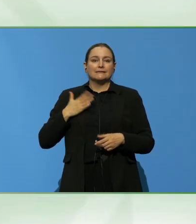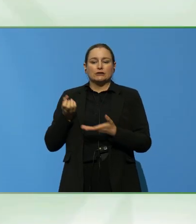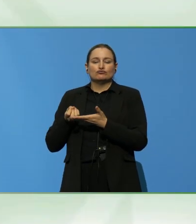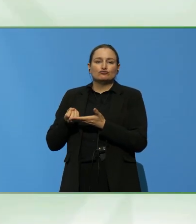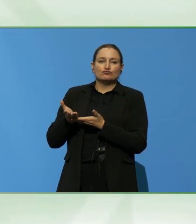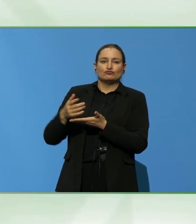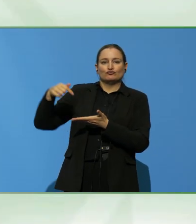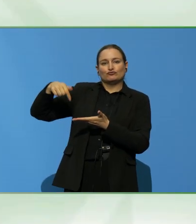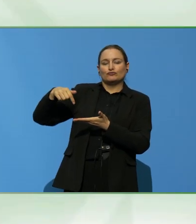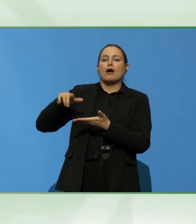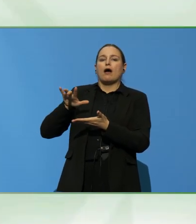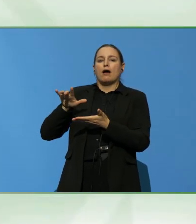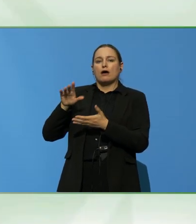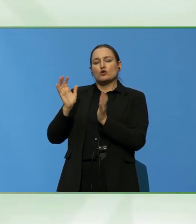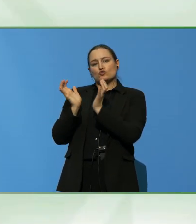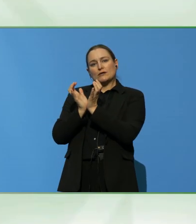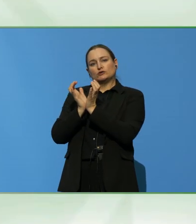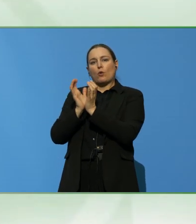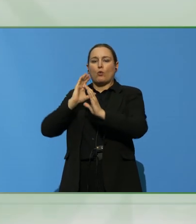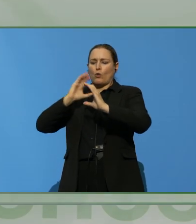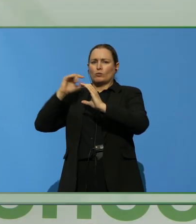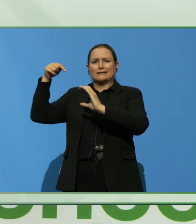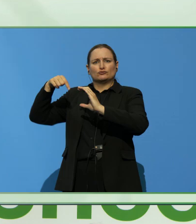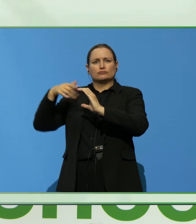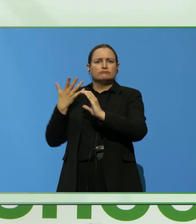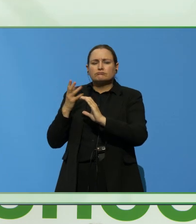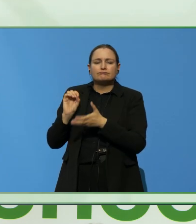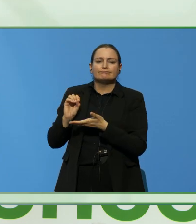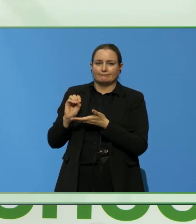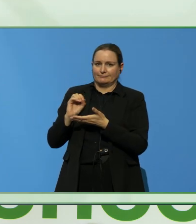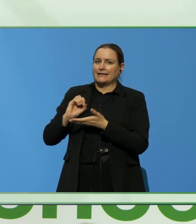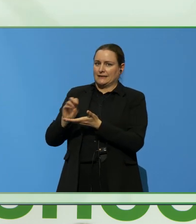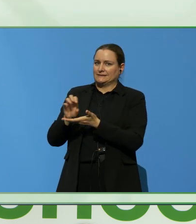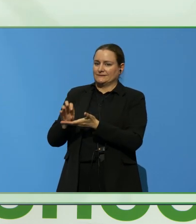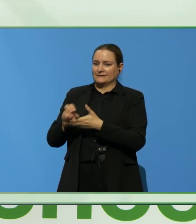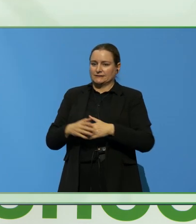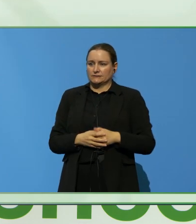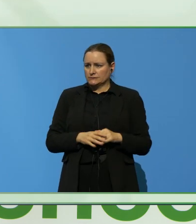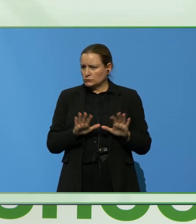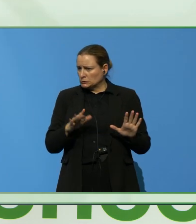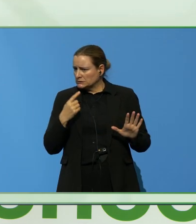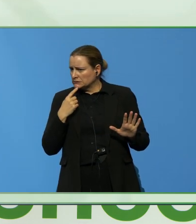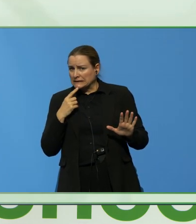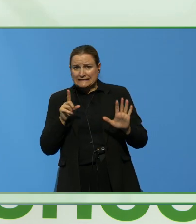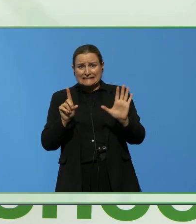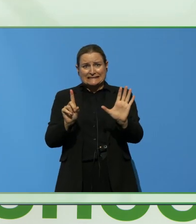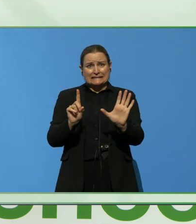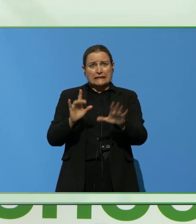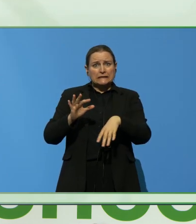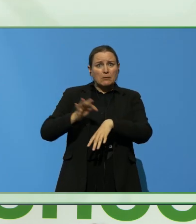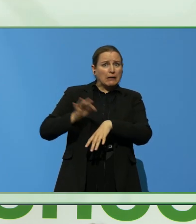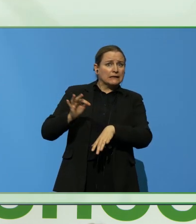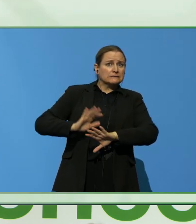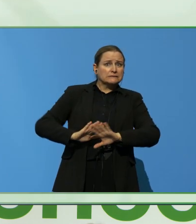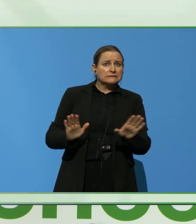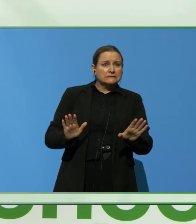UNESCO. And Robin, you said that there are only 6 minutes for presentation. I didn't know what the rules in